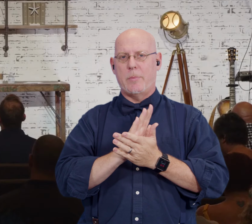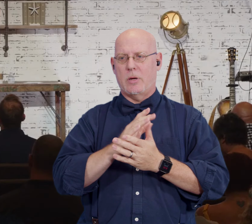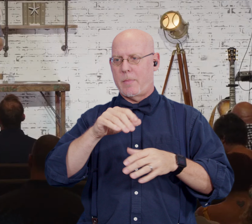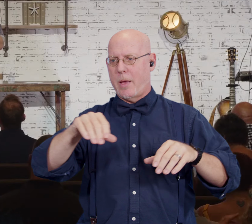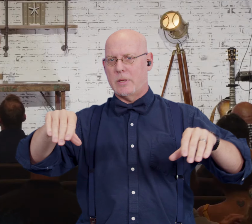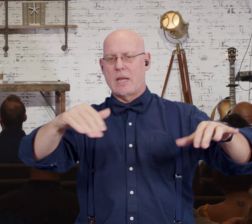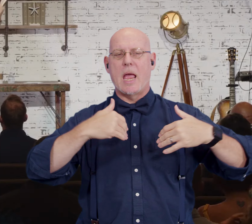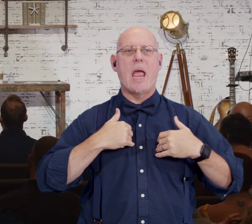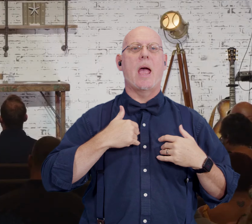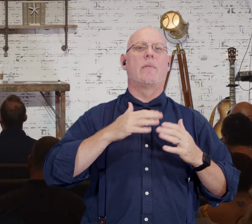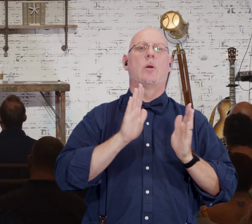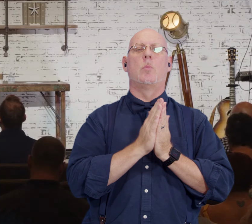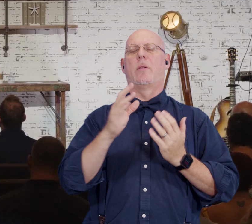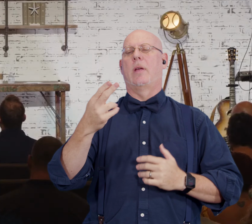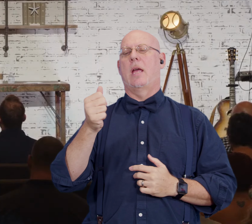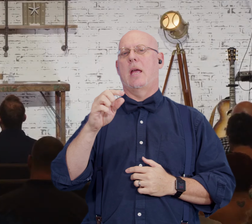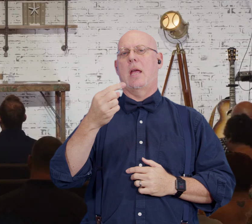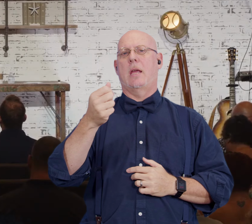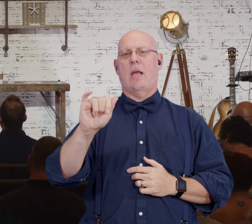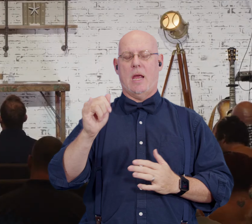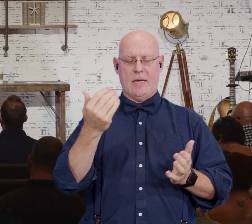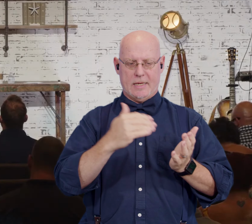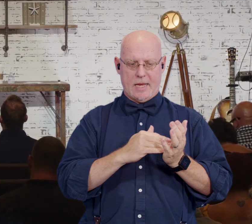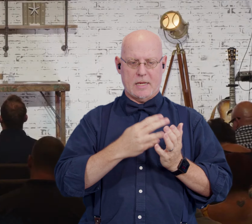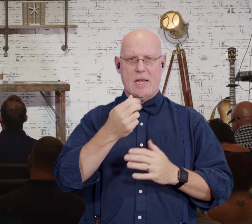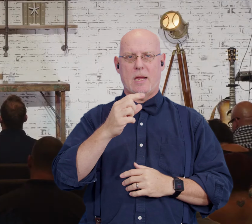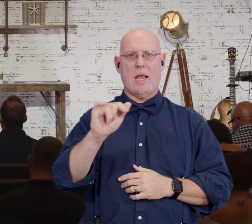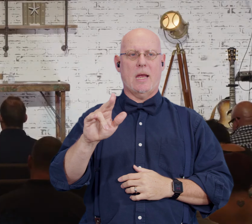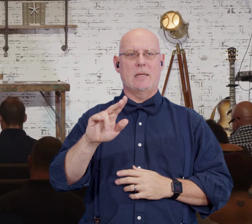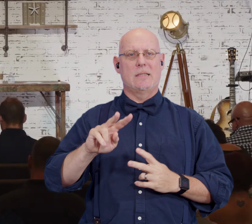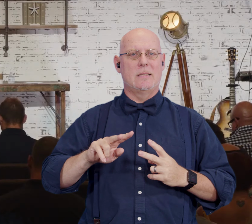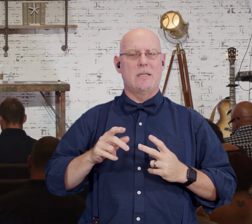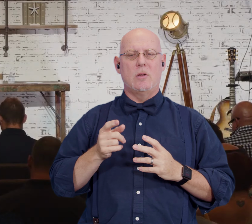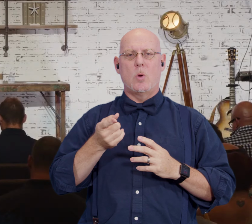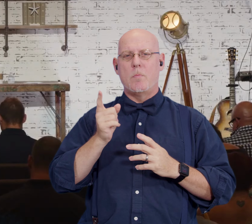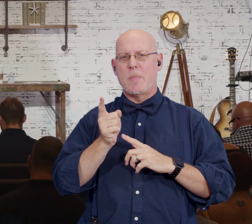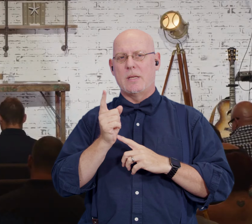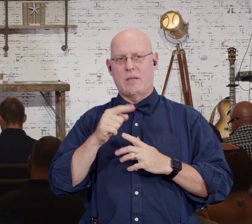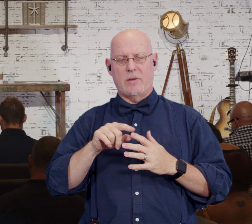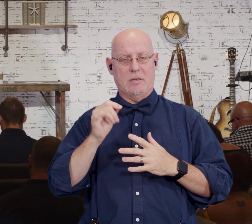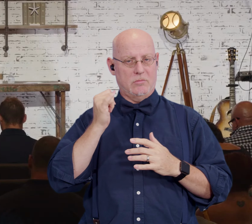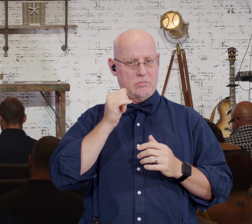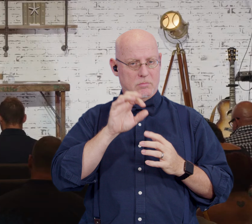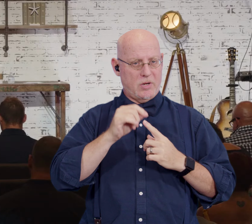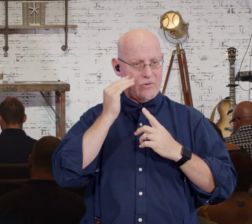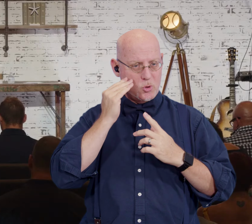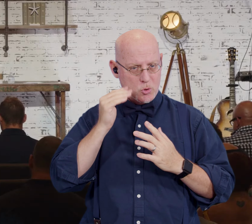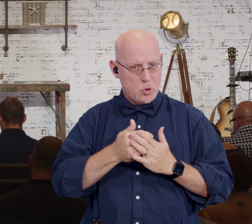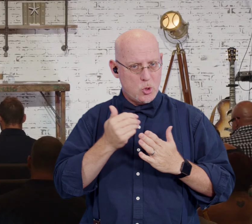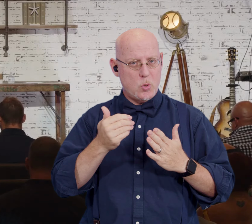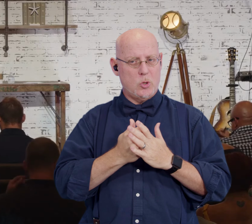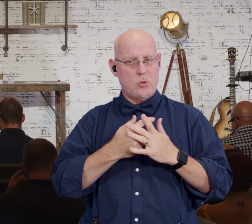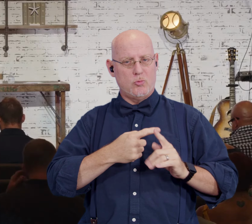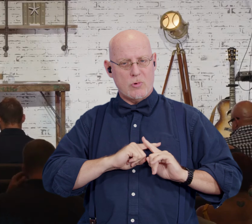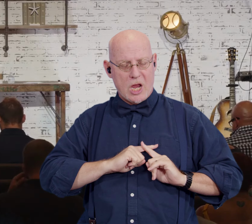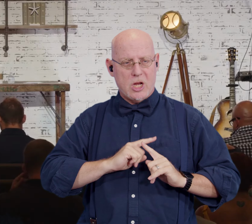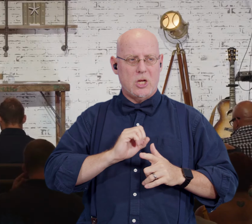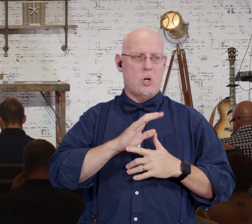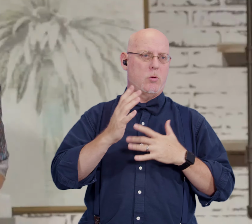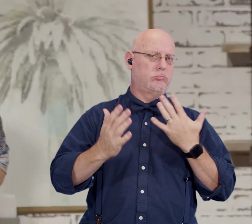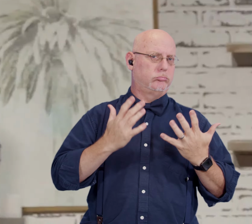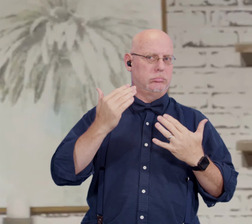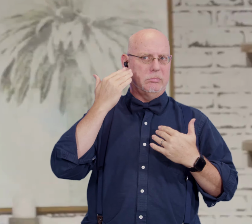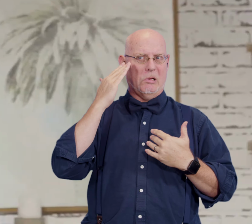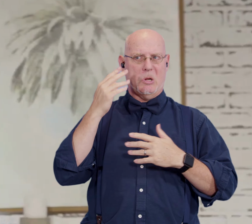paperback Bibles in the seats around us. We're going to be in the book of Haggai again. Haggai, so I'll give you a second to get there, especially if you're newer or you're newer to Christianity